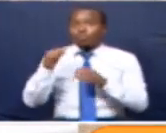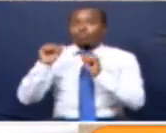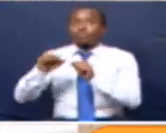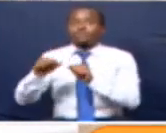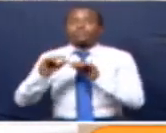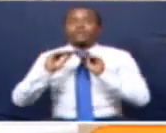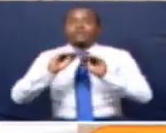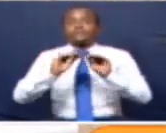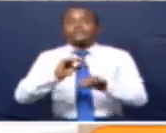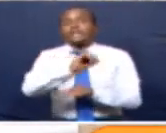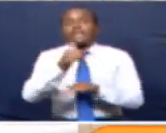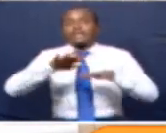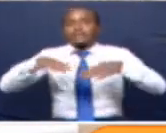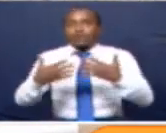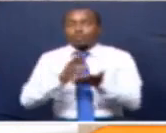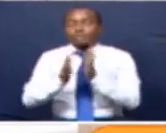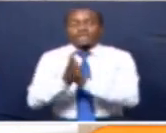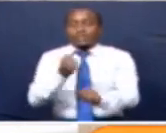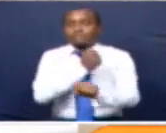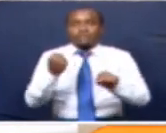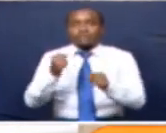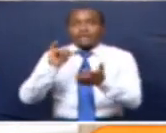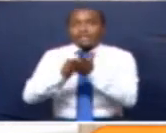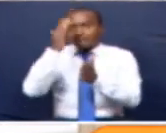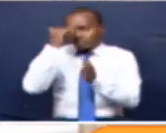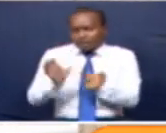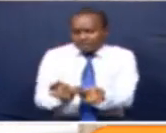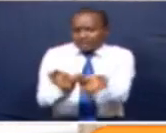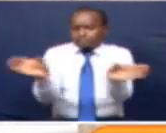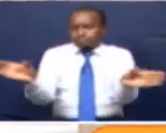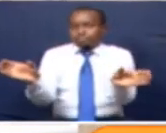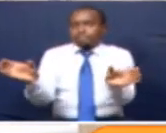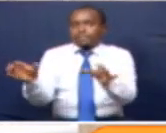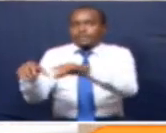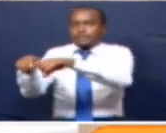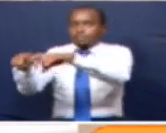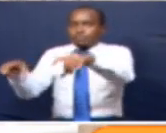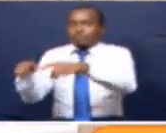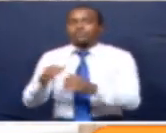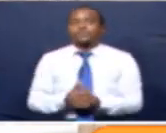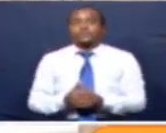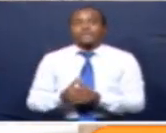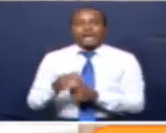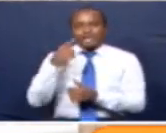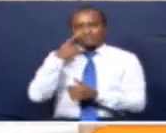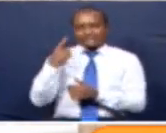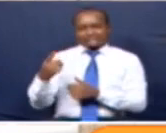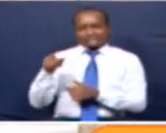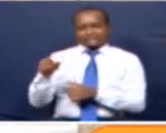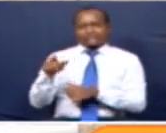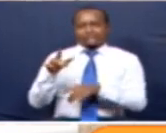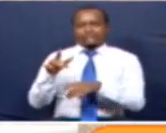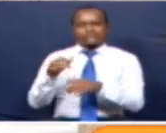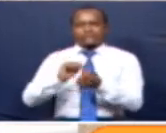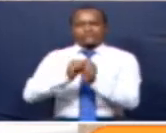how to become mm-hmm. hardcore criminals. That's why they're usually kept even in a separate block. And I don't see that particular aspect of their lives is going to